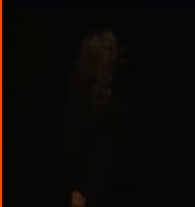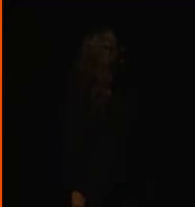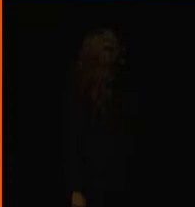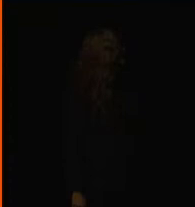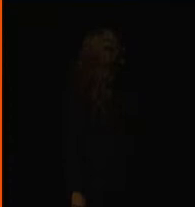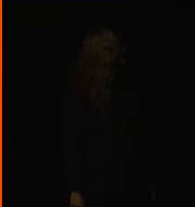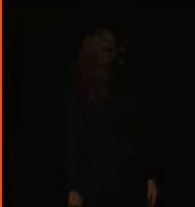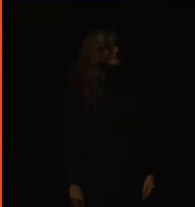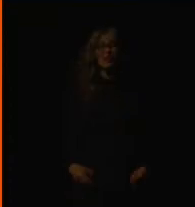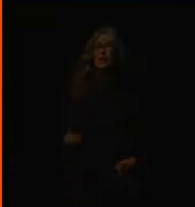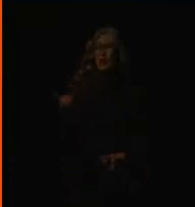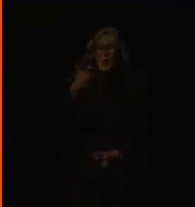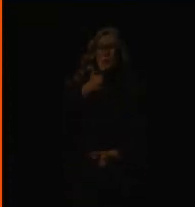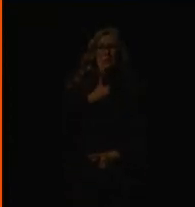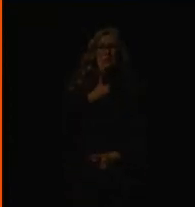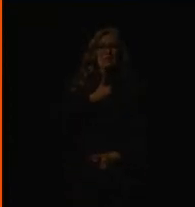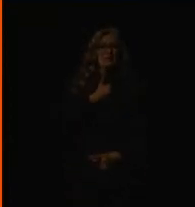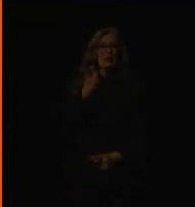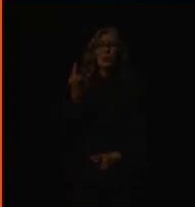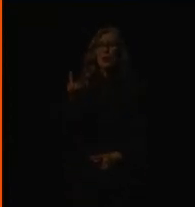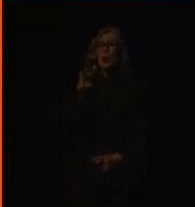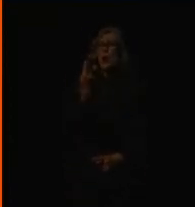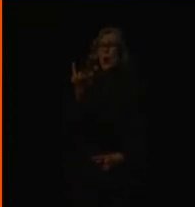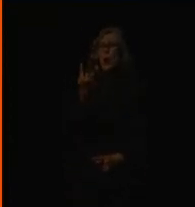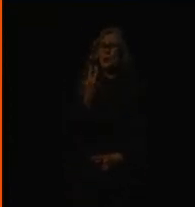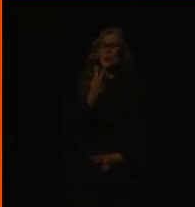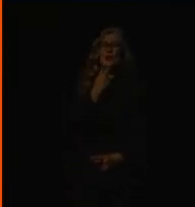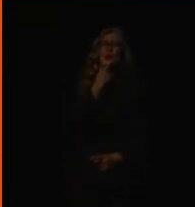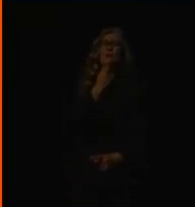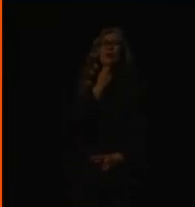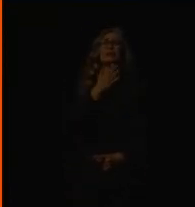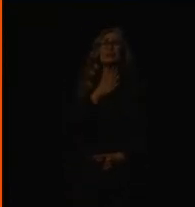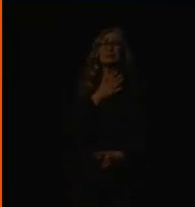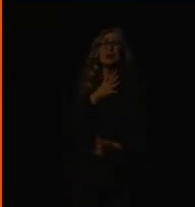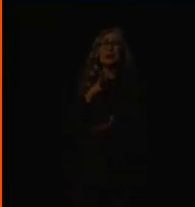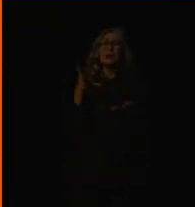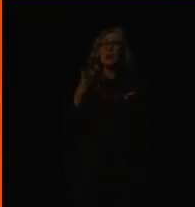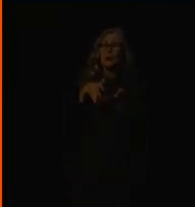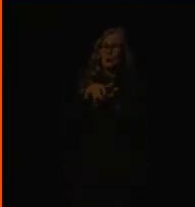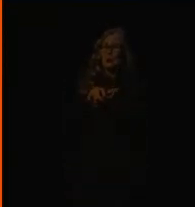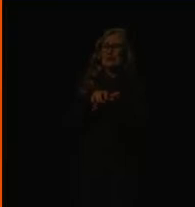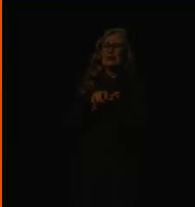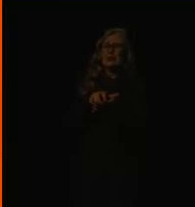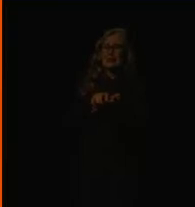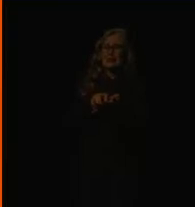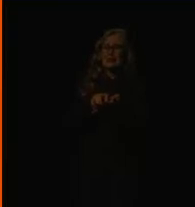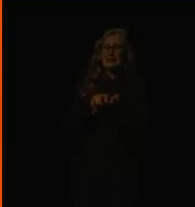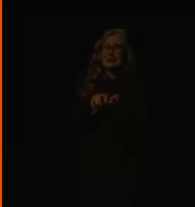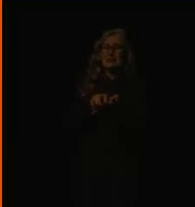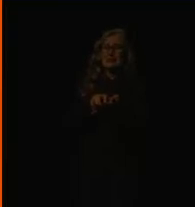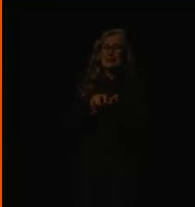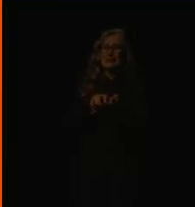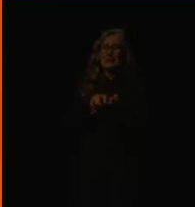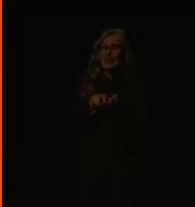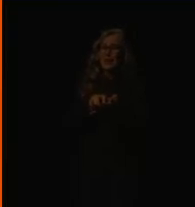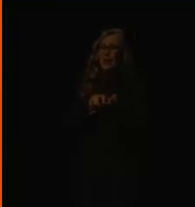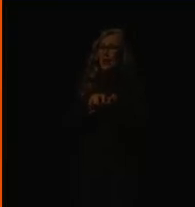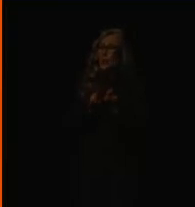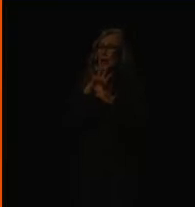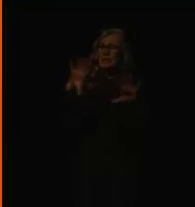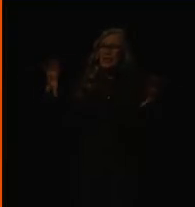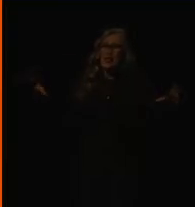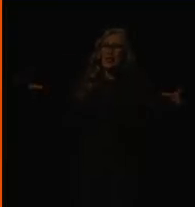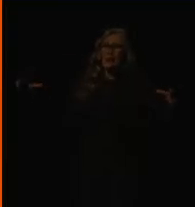When I speak alone, my voice is weak. But when I come